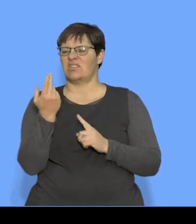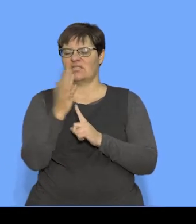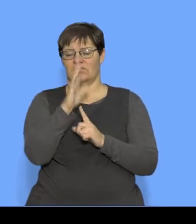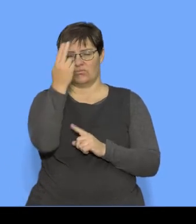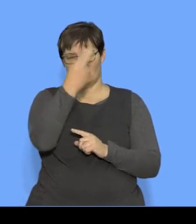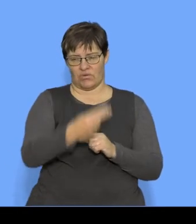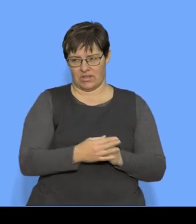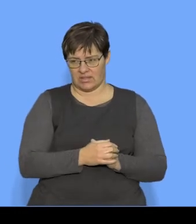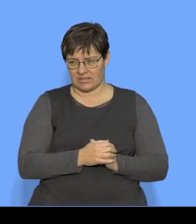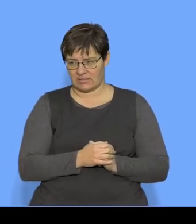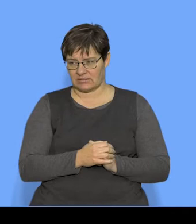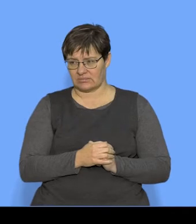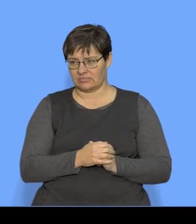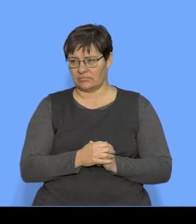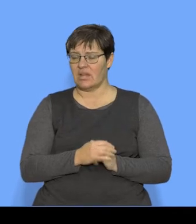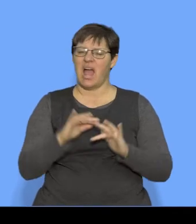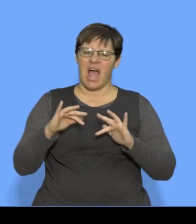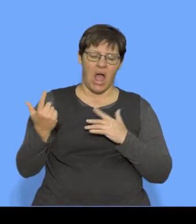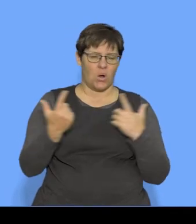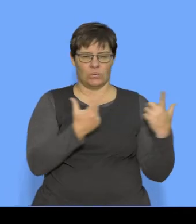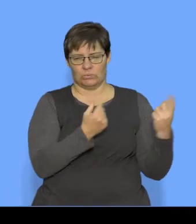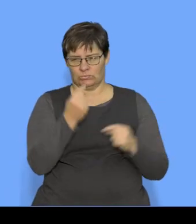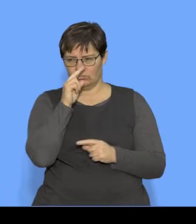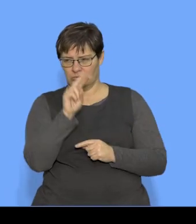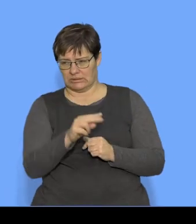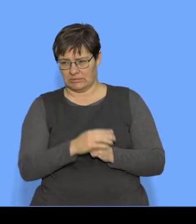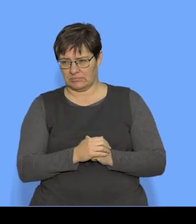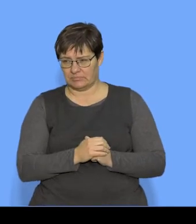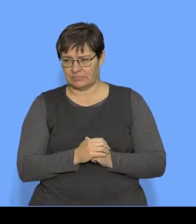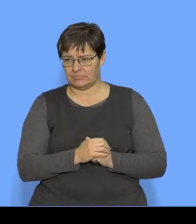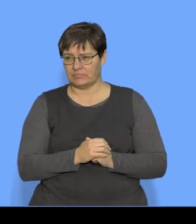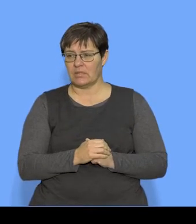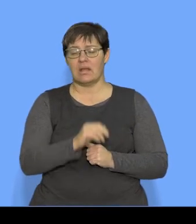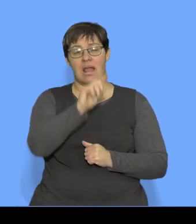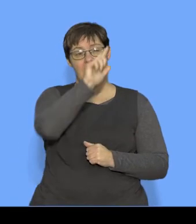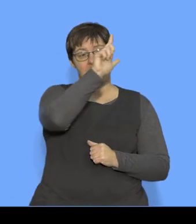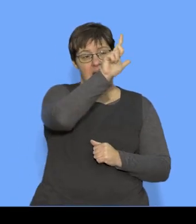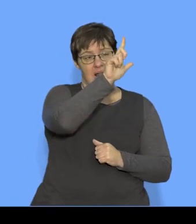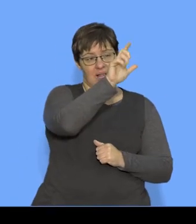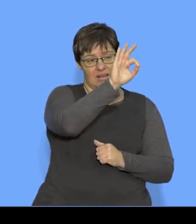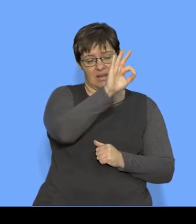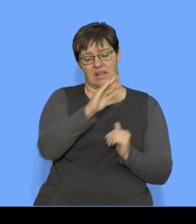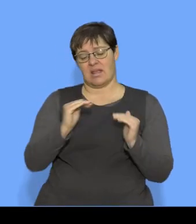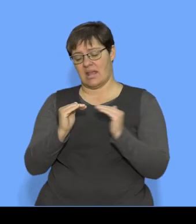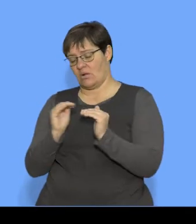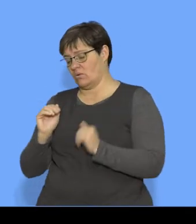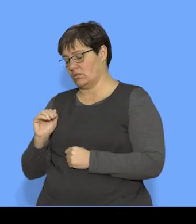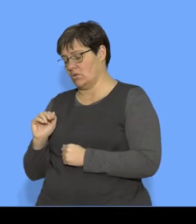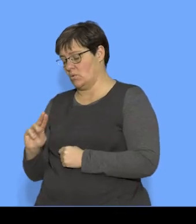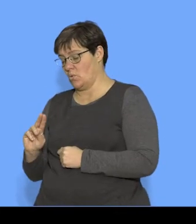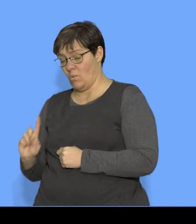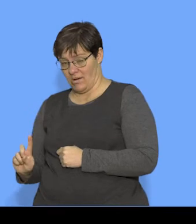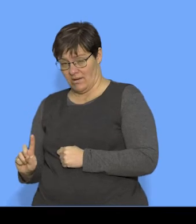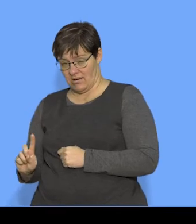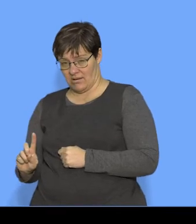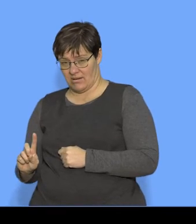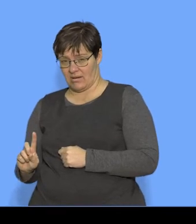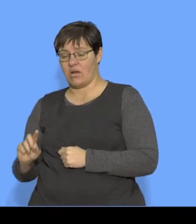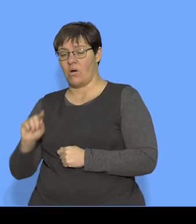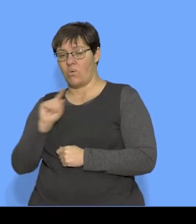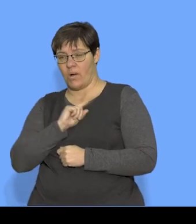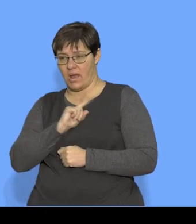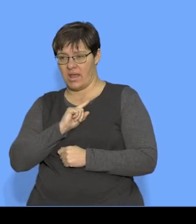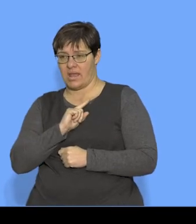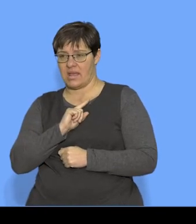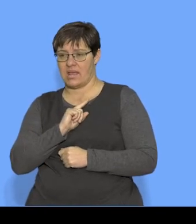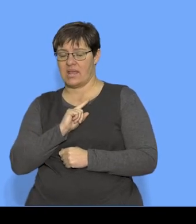drawing of how this is going to be seen. So I know that L3 is equals to U1, as I said. This is